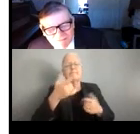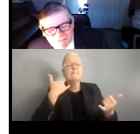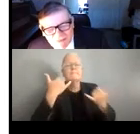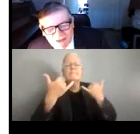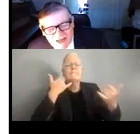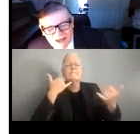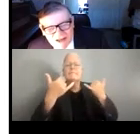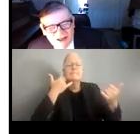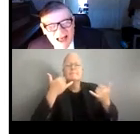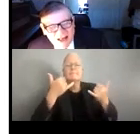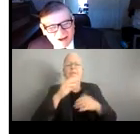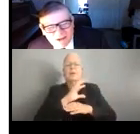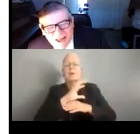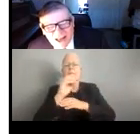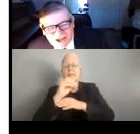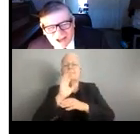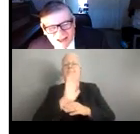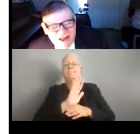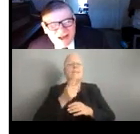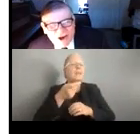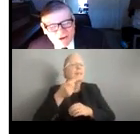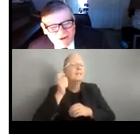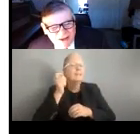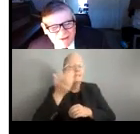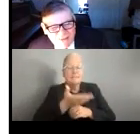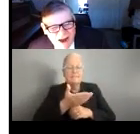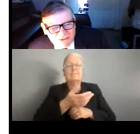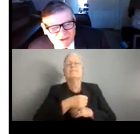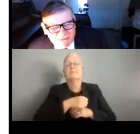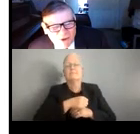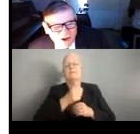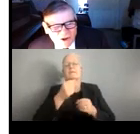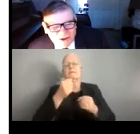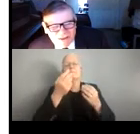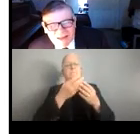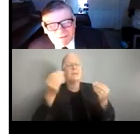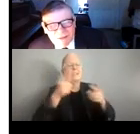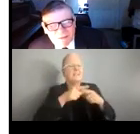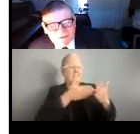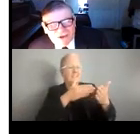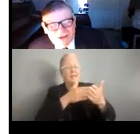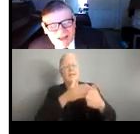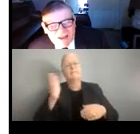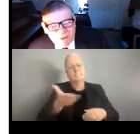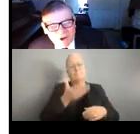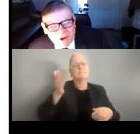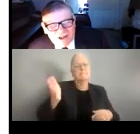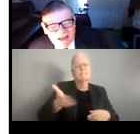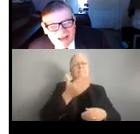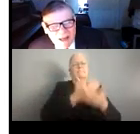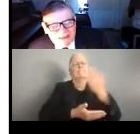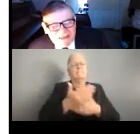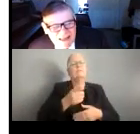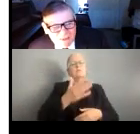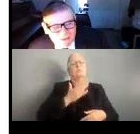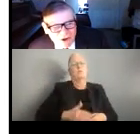from Kenya, how they had actually got rid of many of the barriers and were employing a lot of disabled people. So you need the employers to step